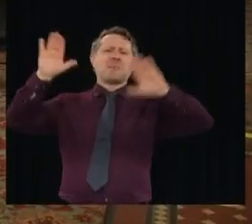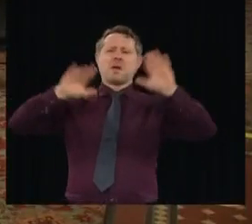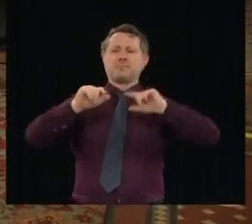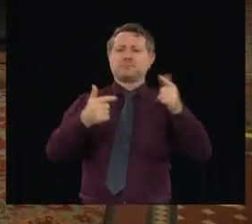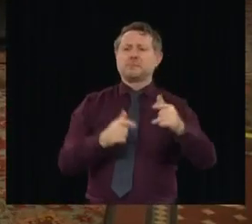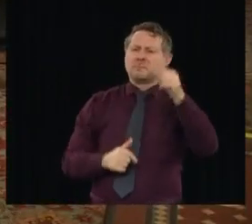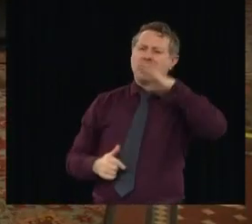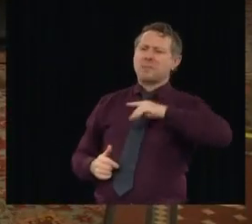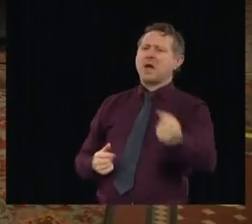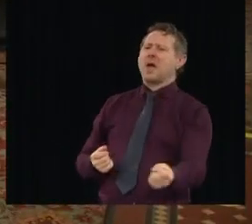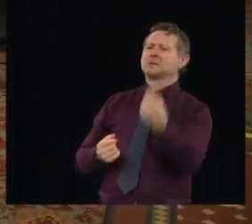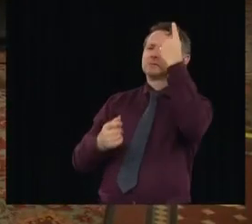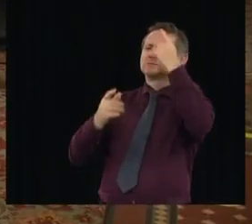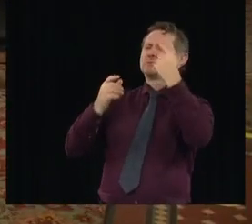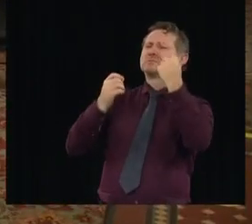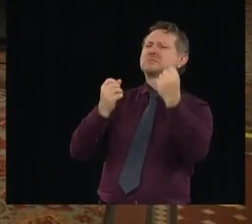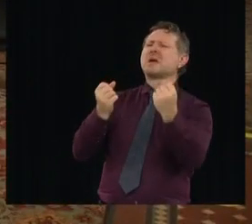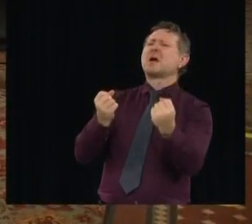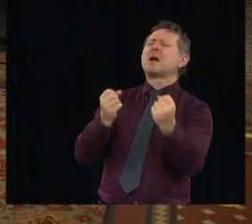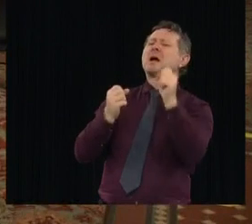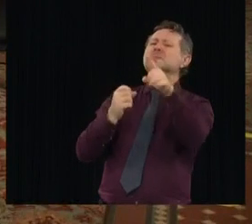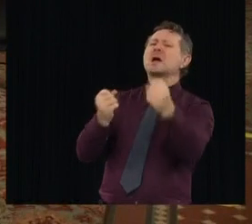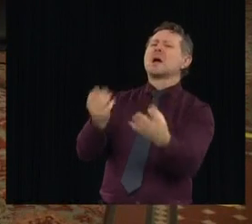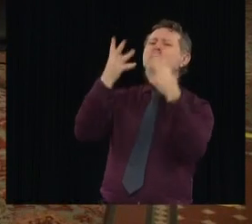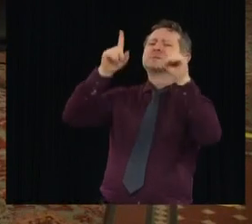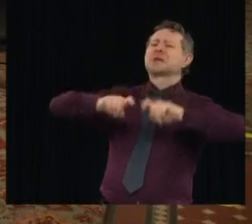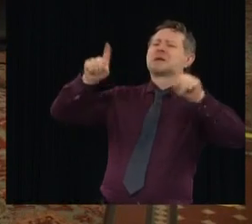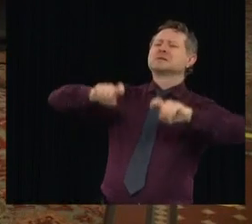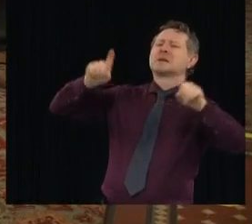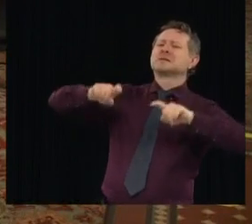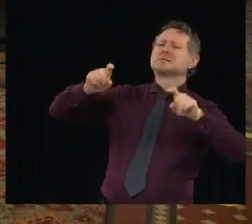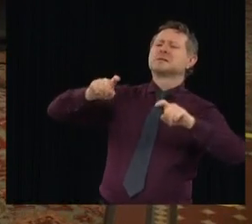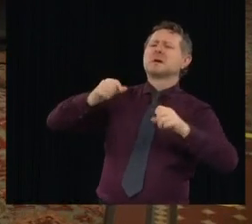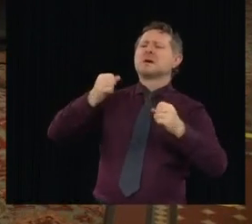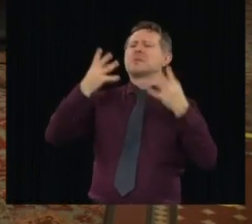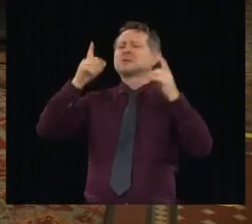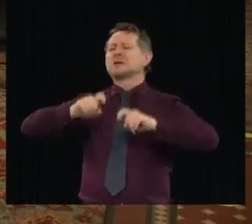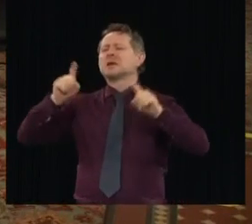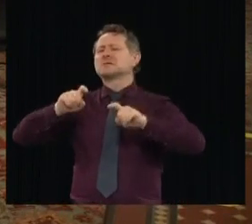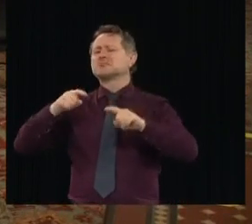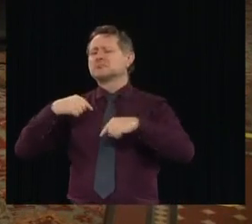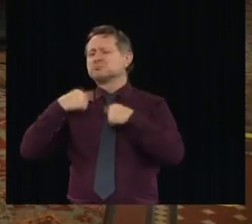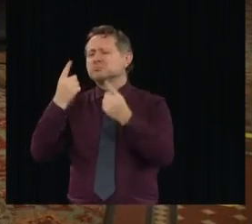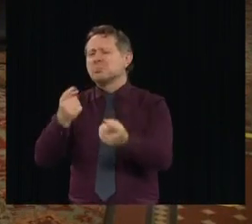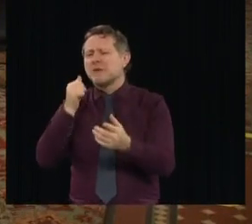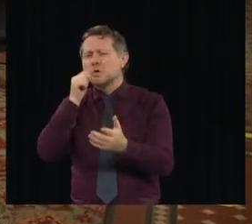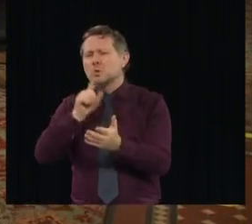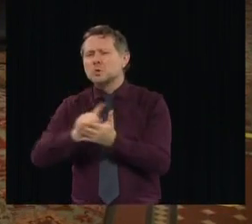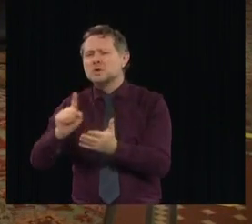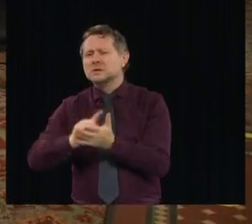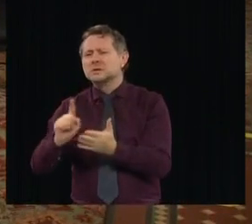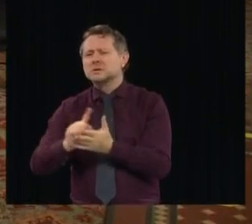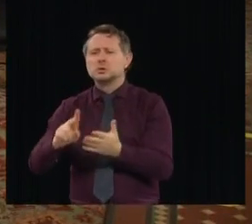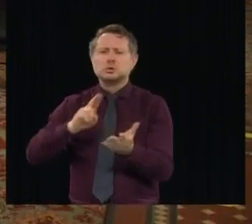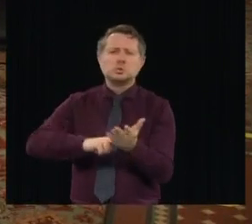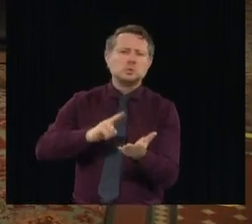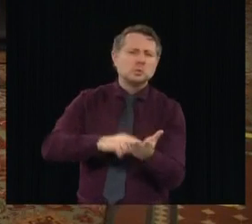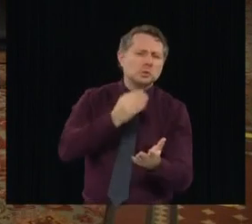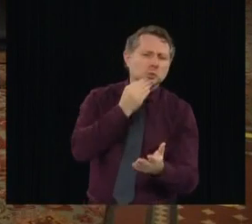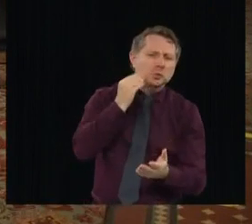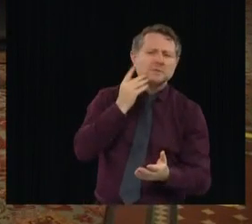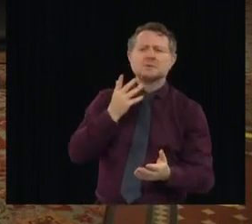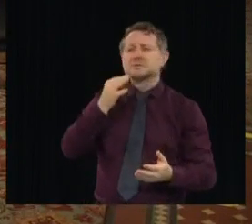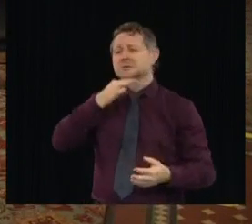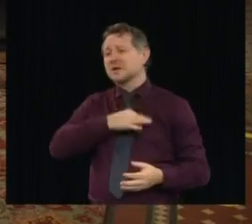New York need to get to test all nursing home staffers and essential workers? And on the nursing home staffing questions, does New York have the